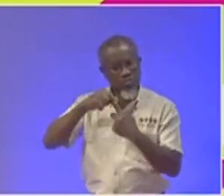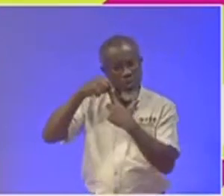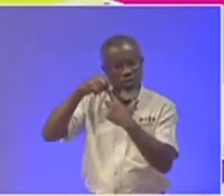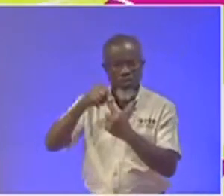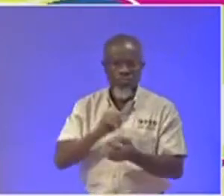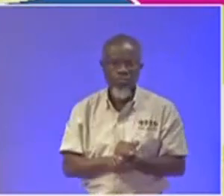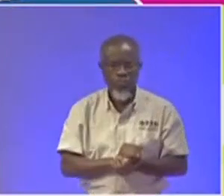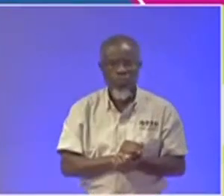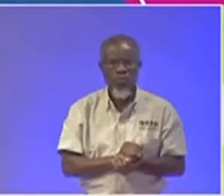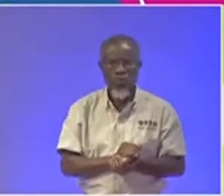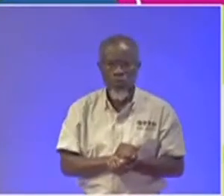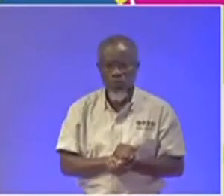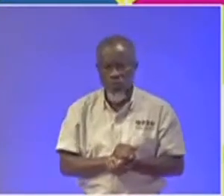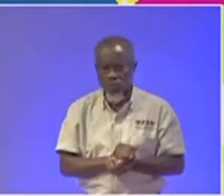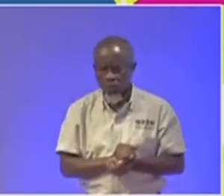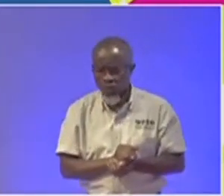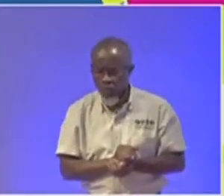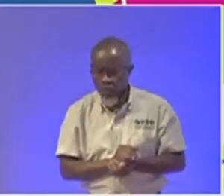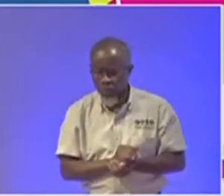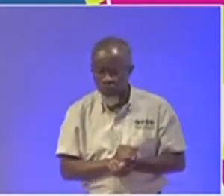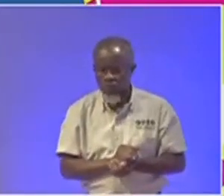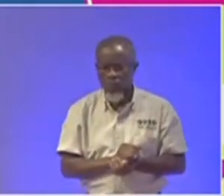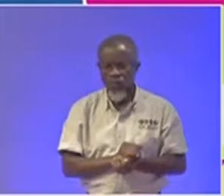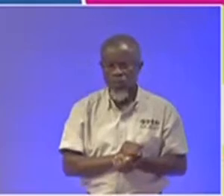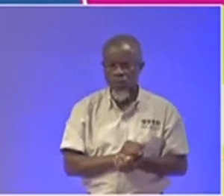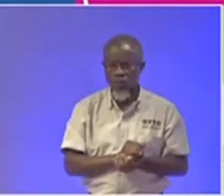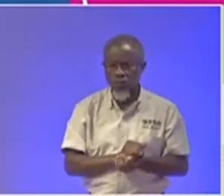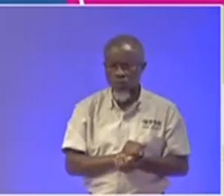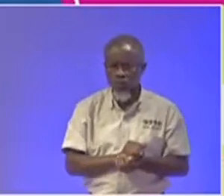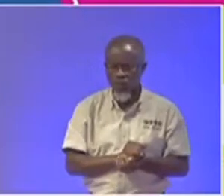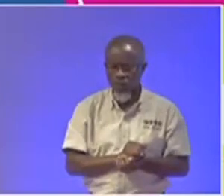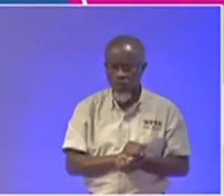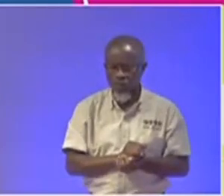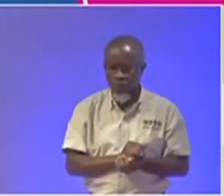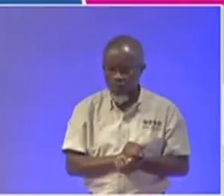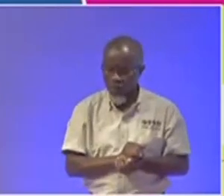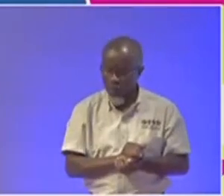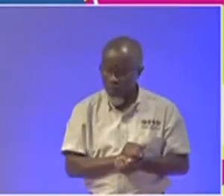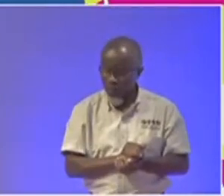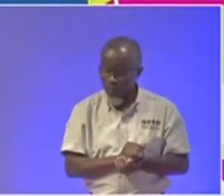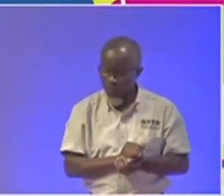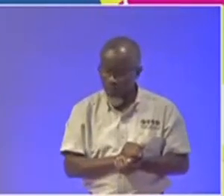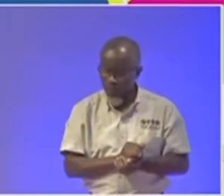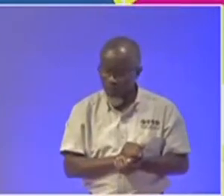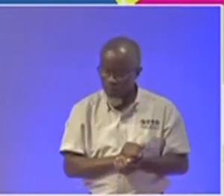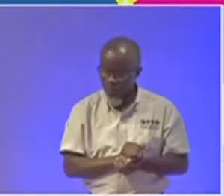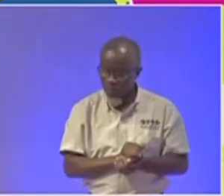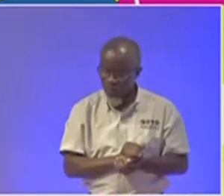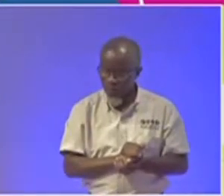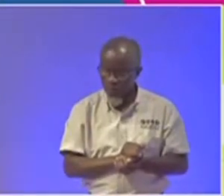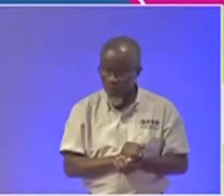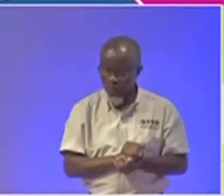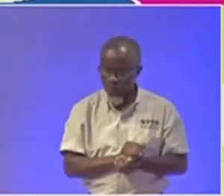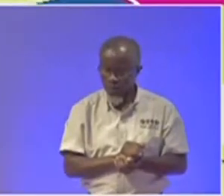and assessment? What are your thoughts on that? I'm not sure I understand the question.